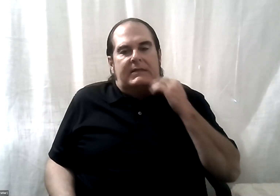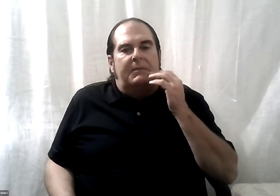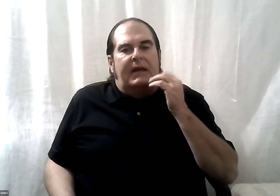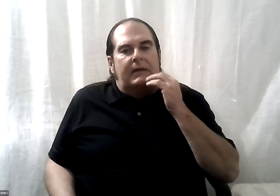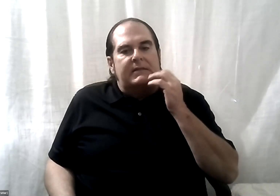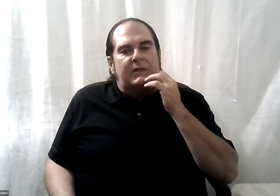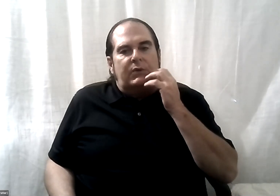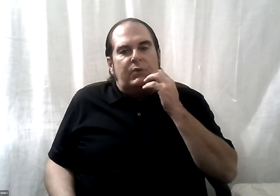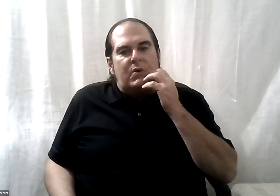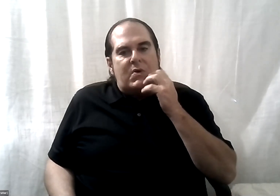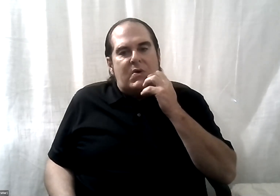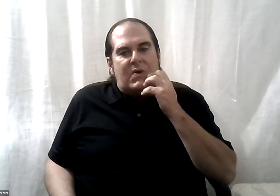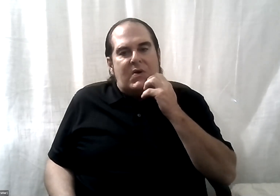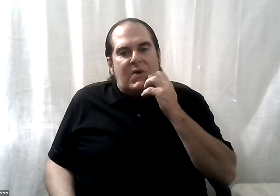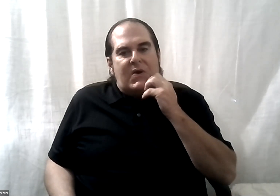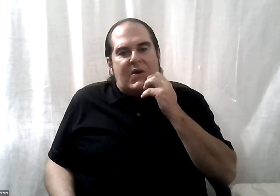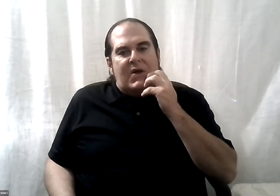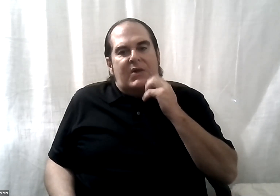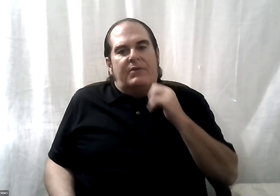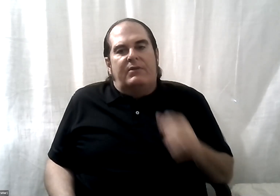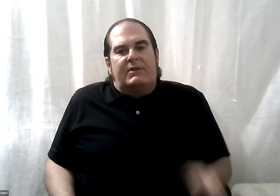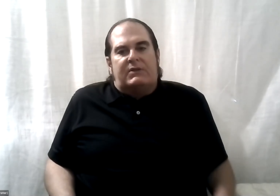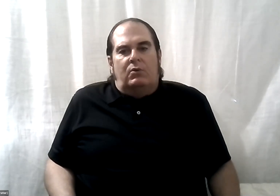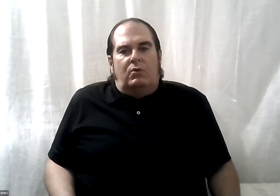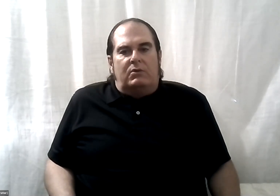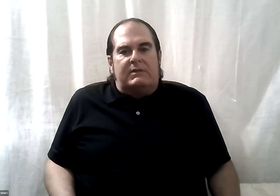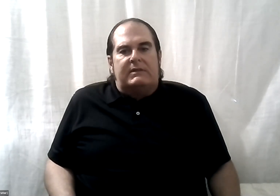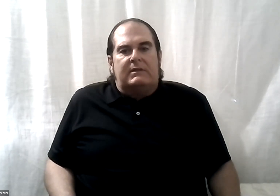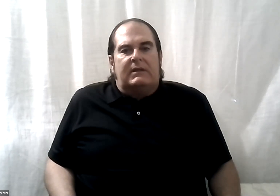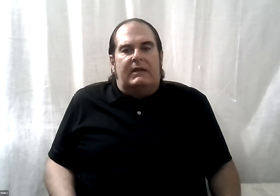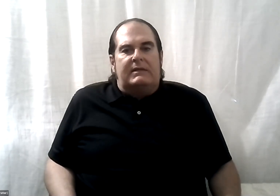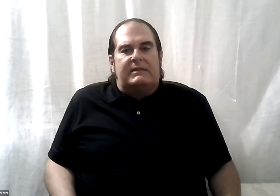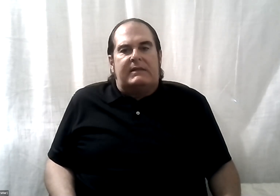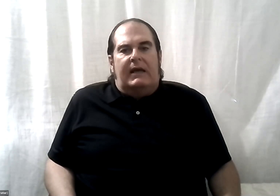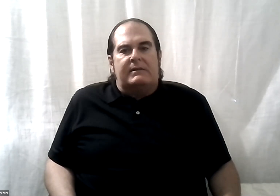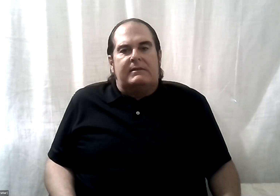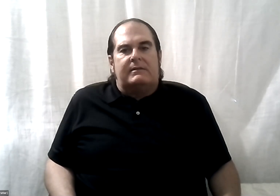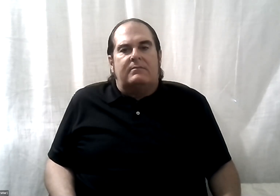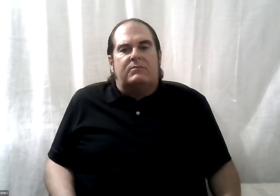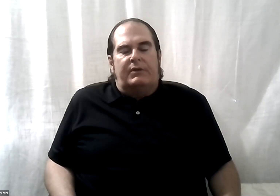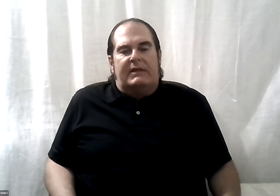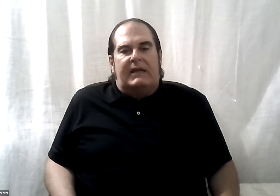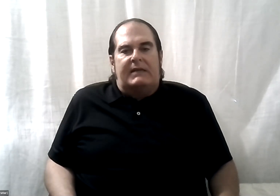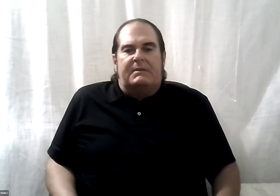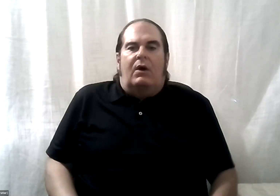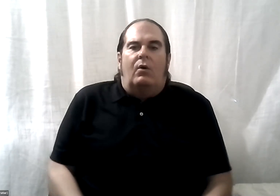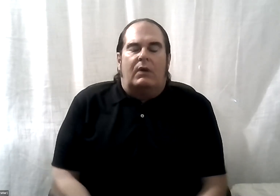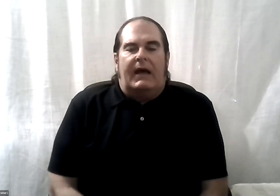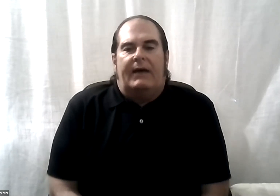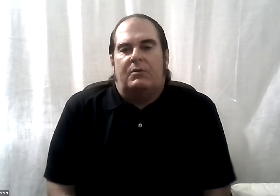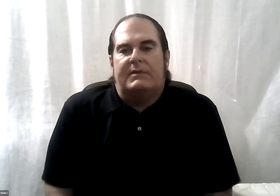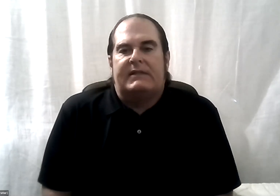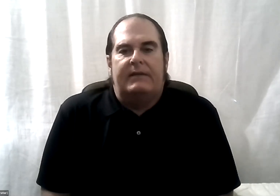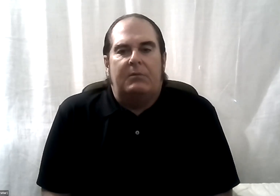it'll be disseminated soon. The schools can do the assessments